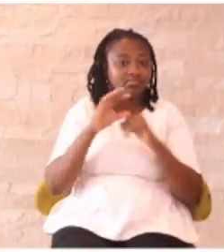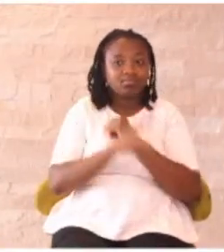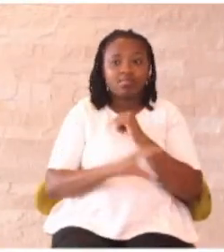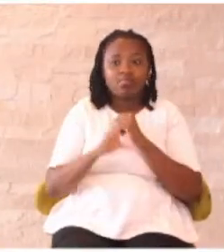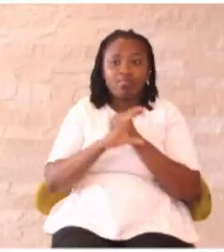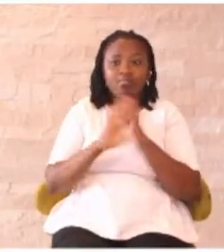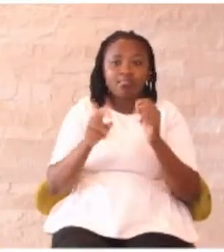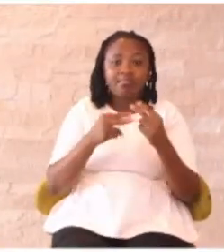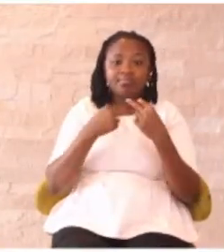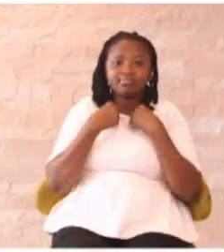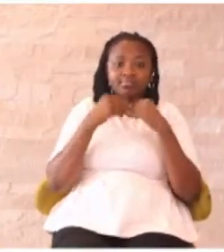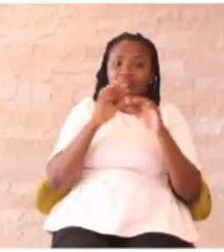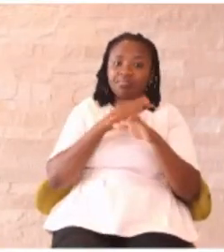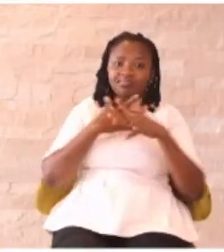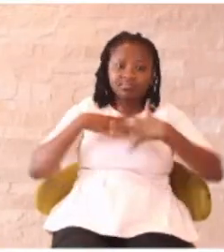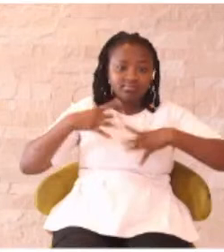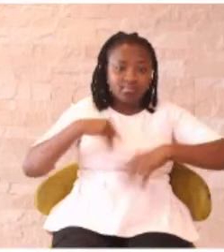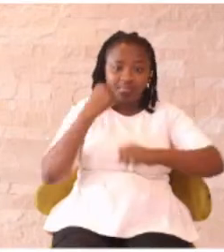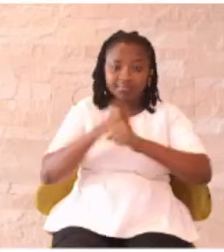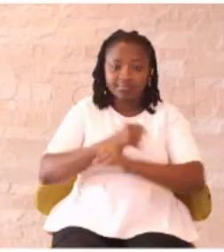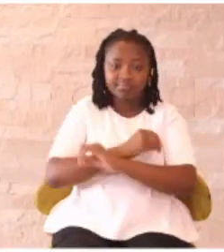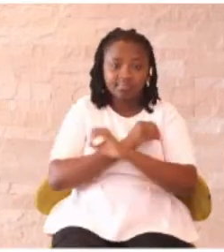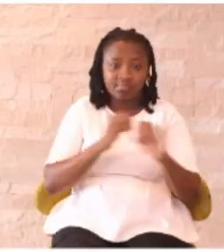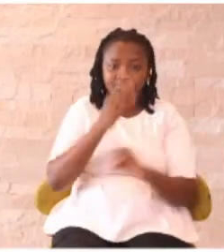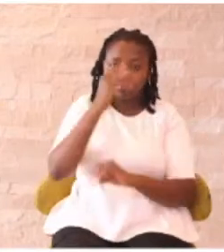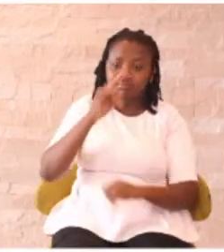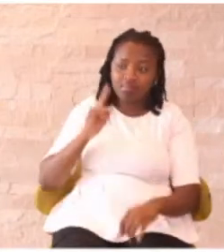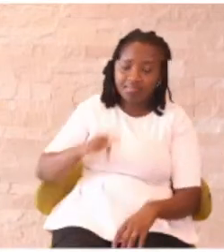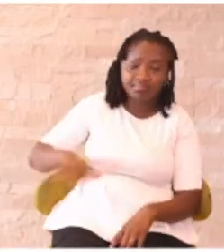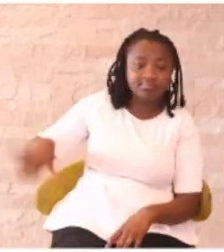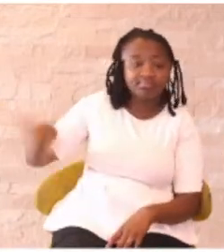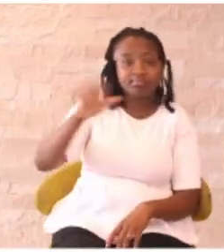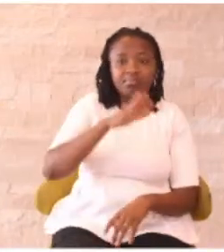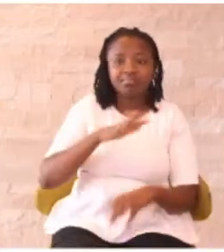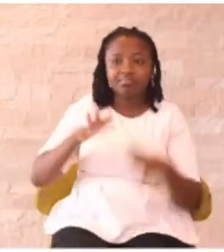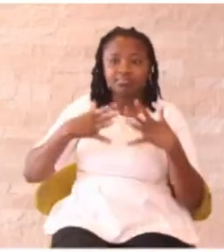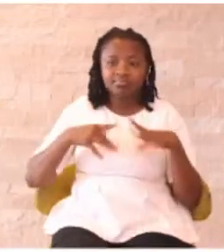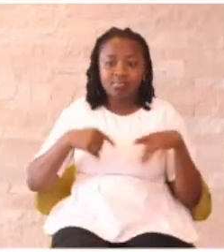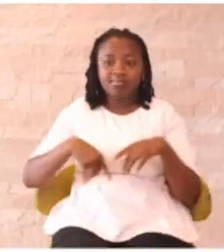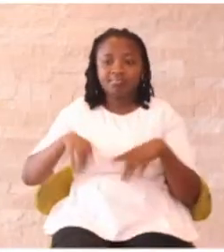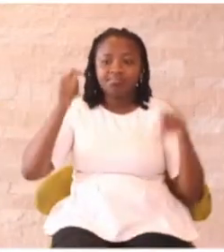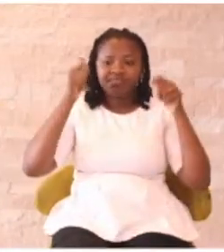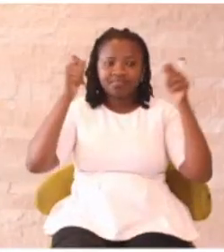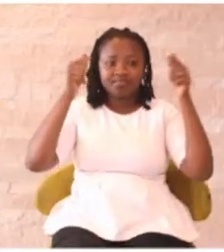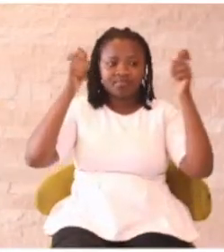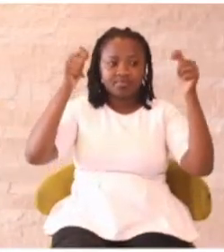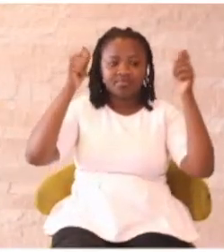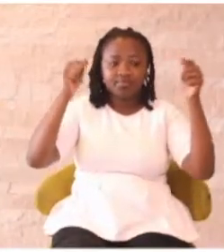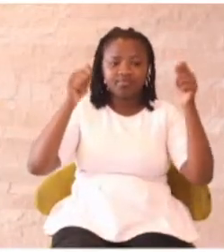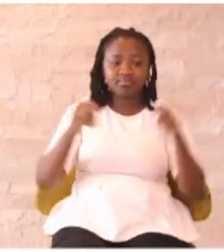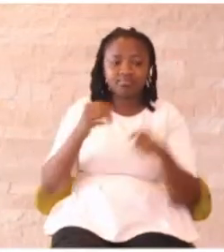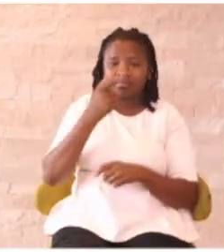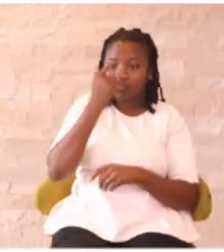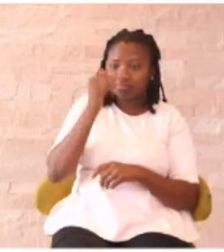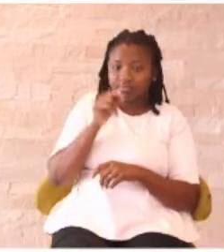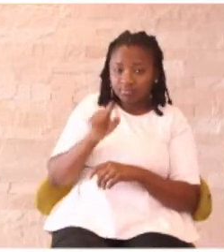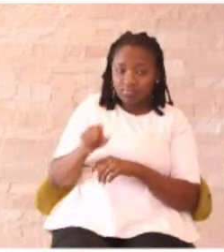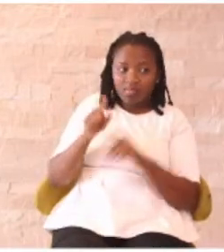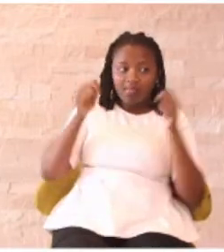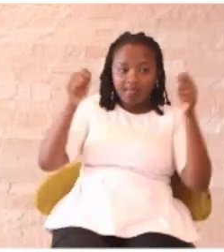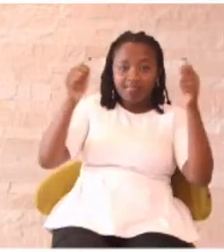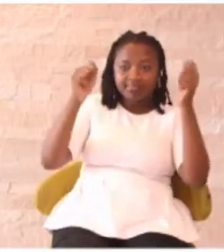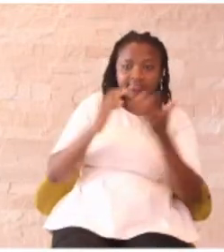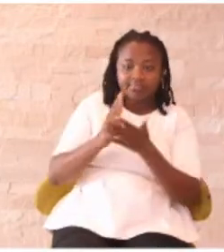to a standstill because there were protests all over the country. So because of the protests, some of the work that we